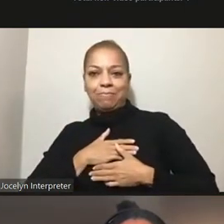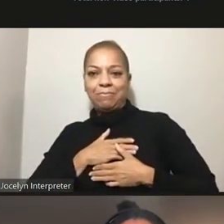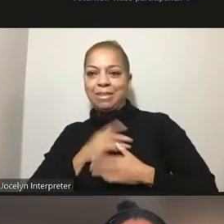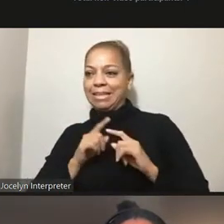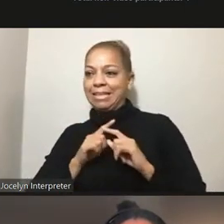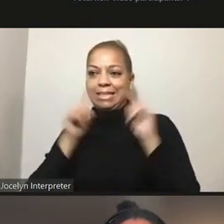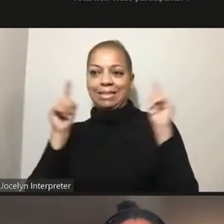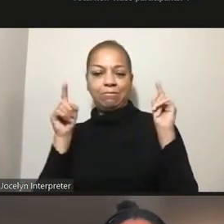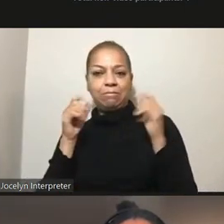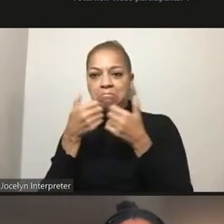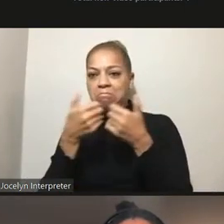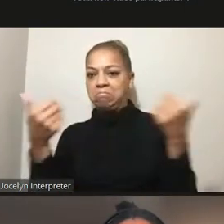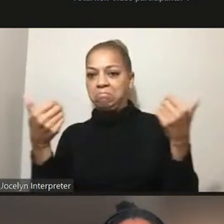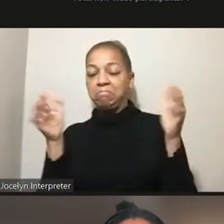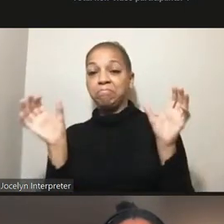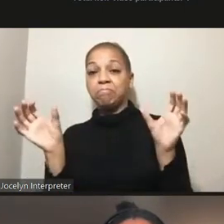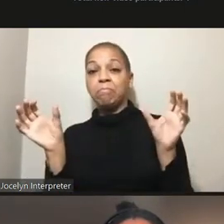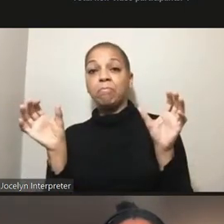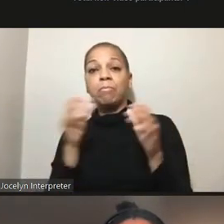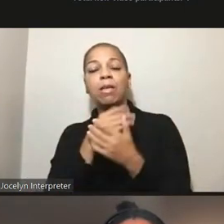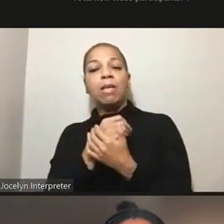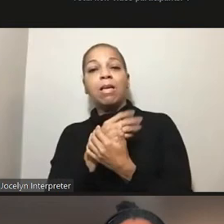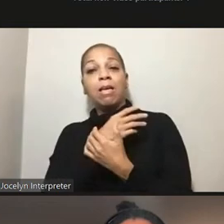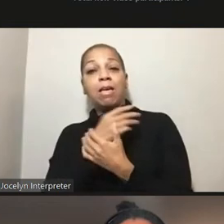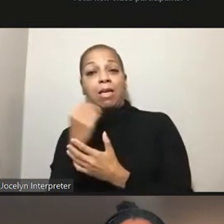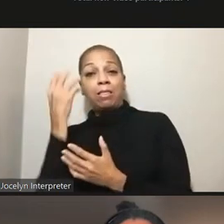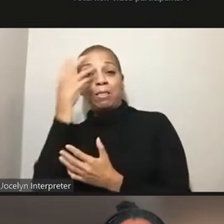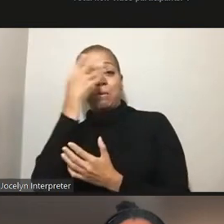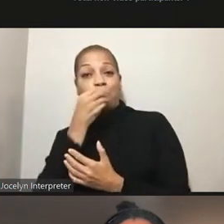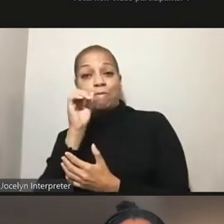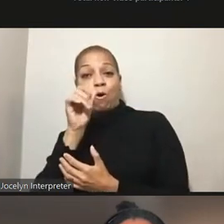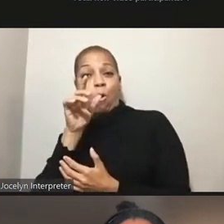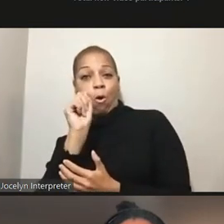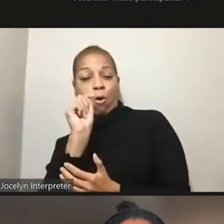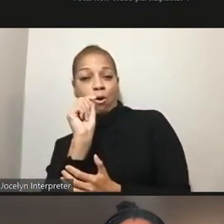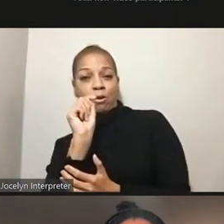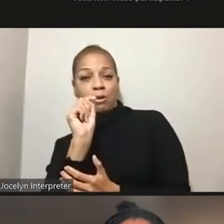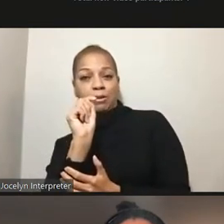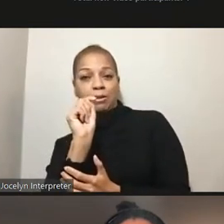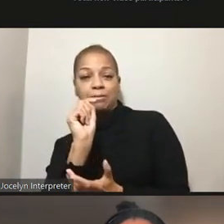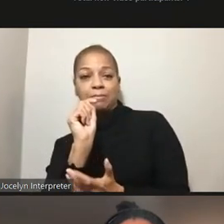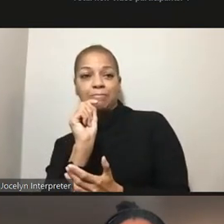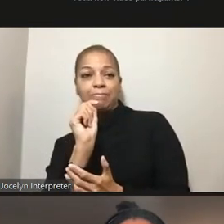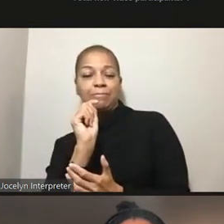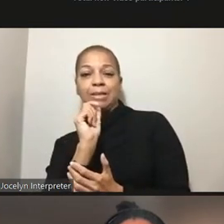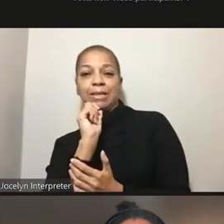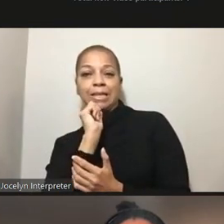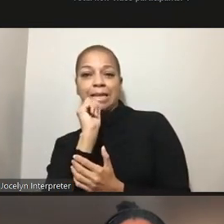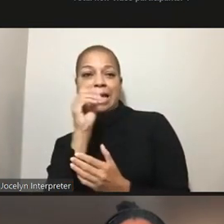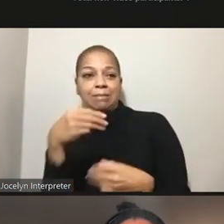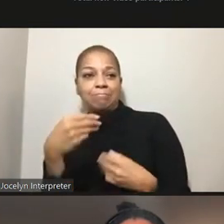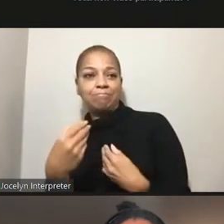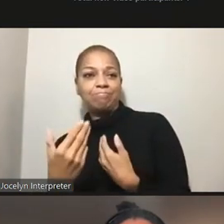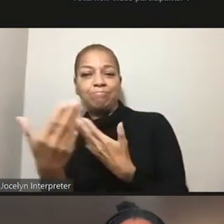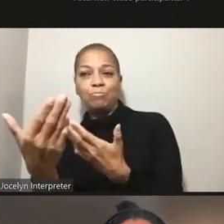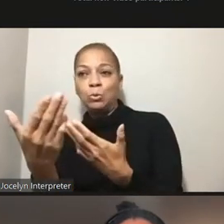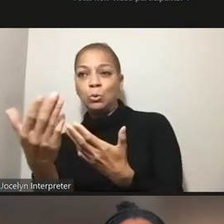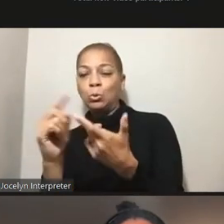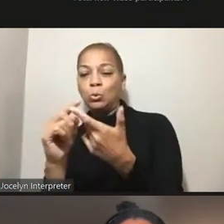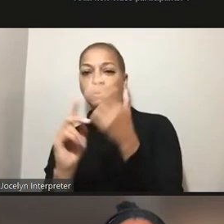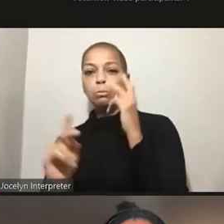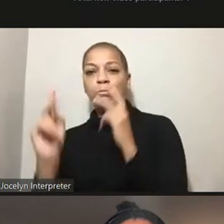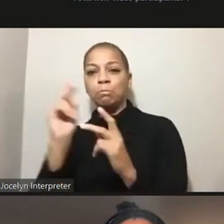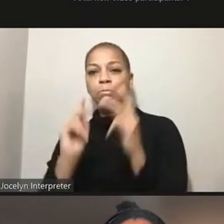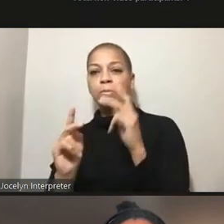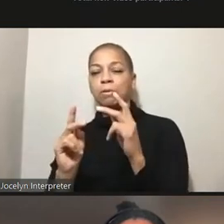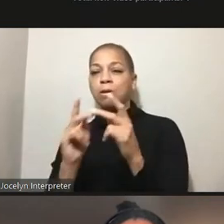thing. And the beauty of art is that it is not delivered to people at a place that